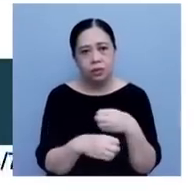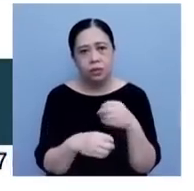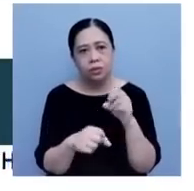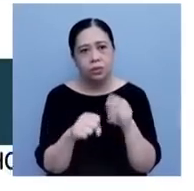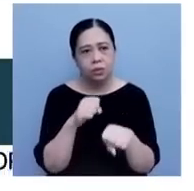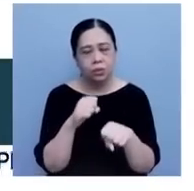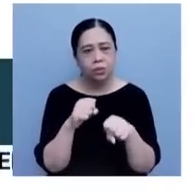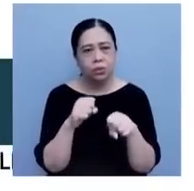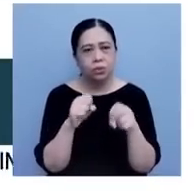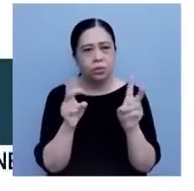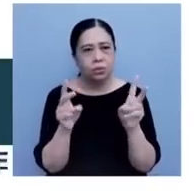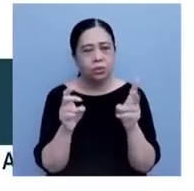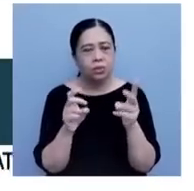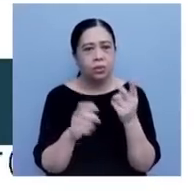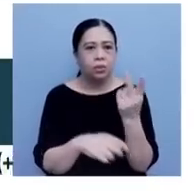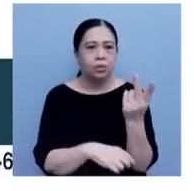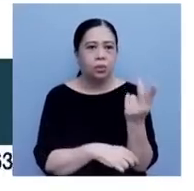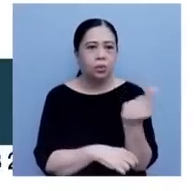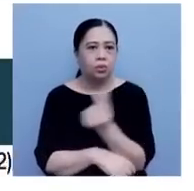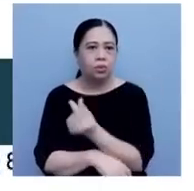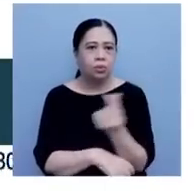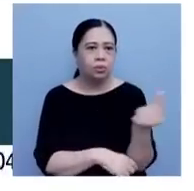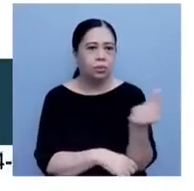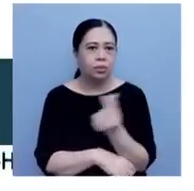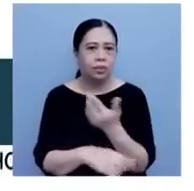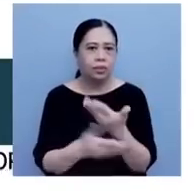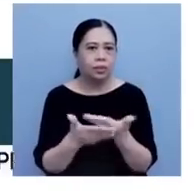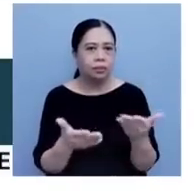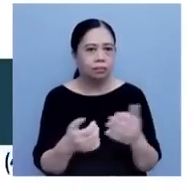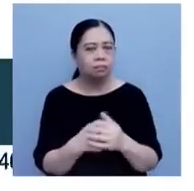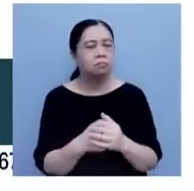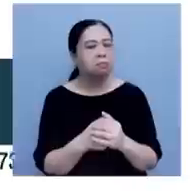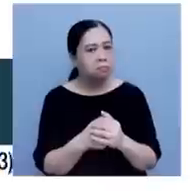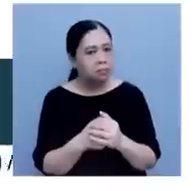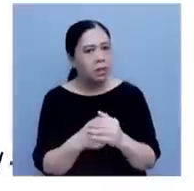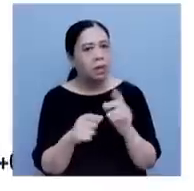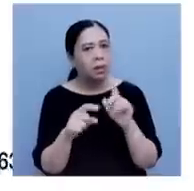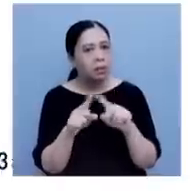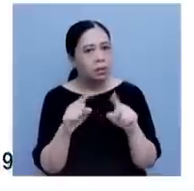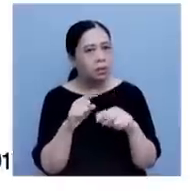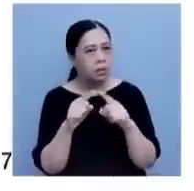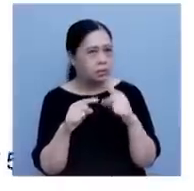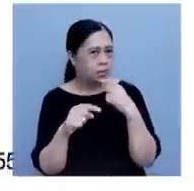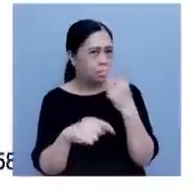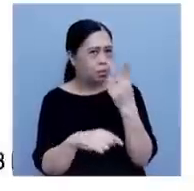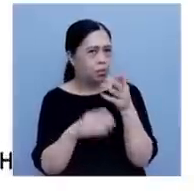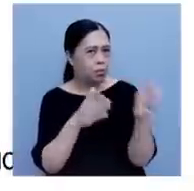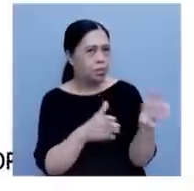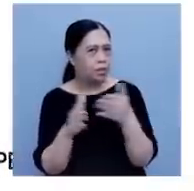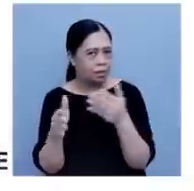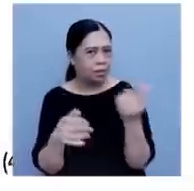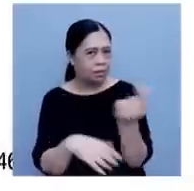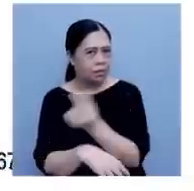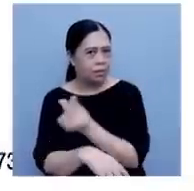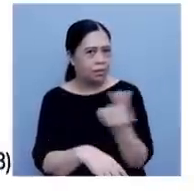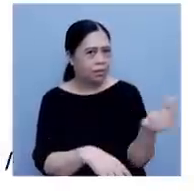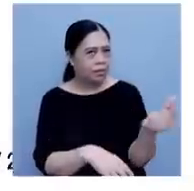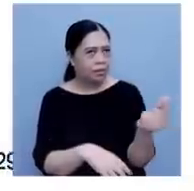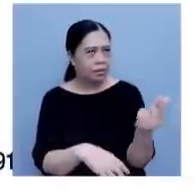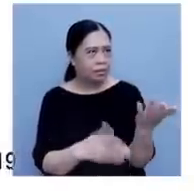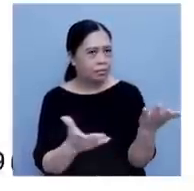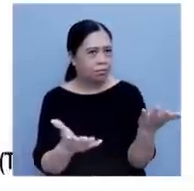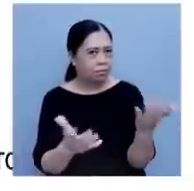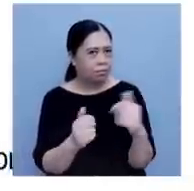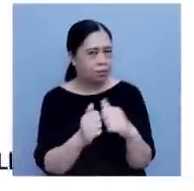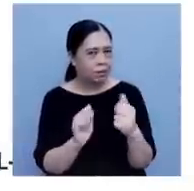it's a two-way thing, Carmina. But it's also, when you say it's a two-way thing, it's also